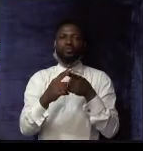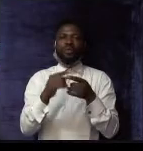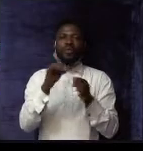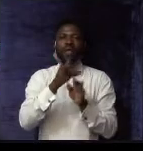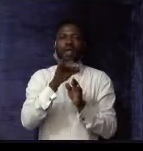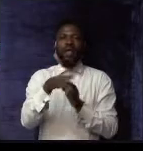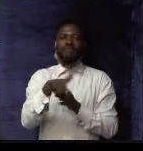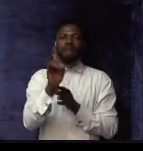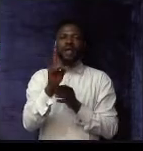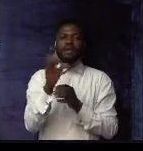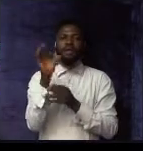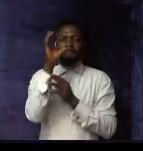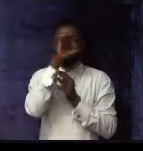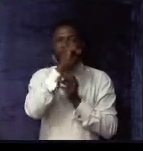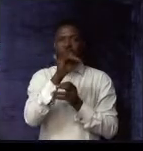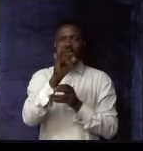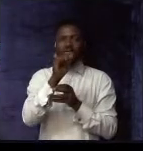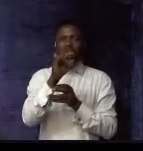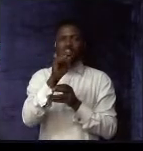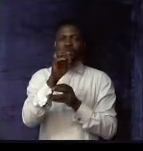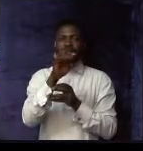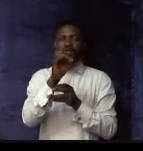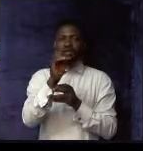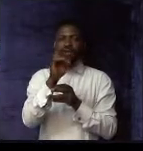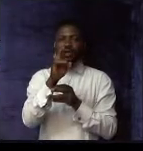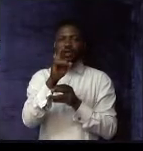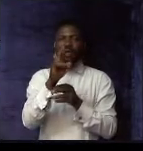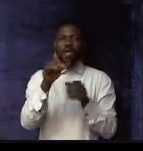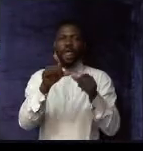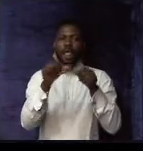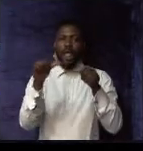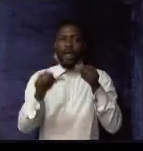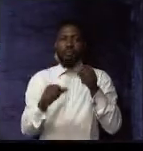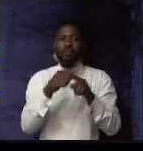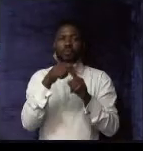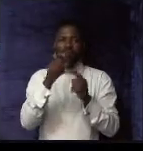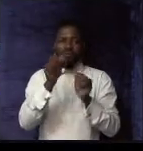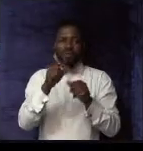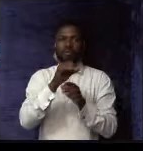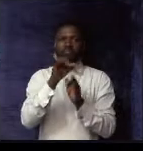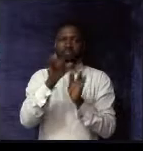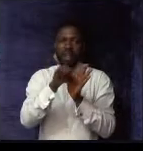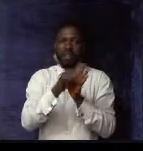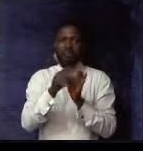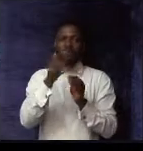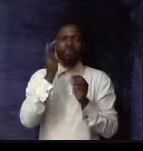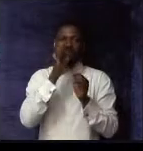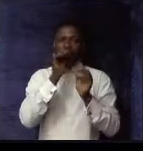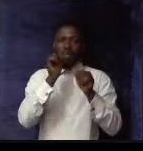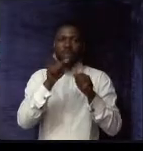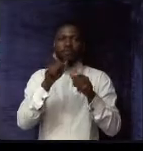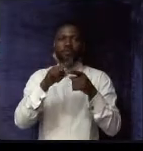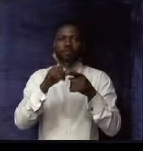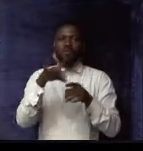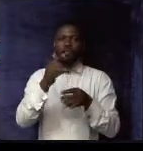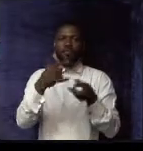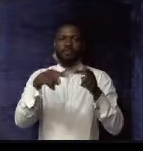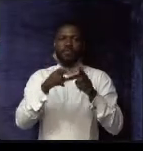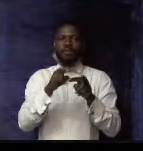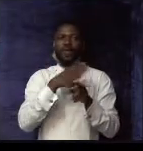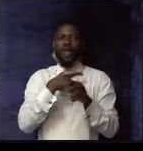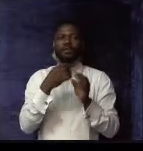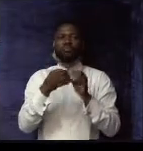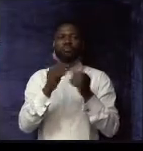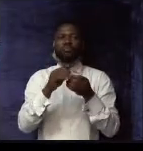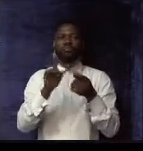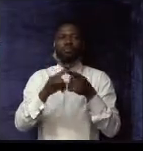able to find missing interior angles. When you are able to identify them, you have to find the value. And finally,